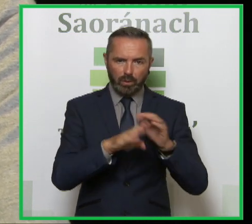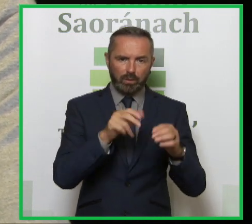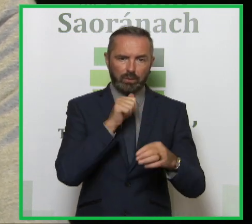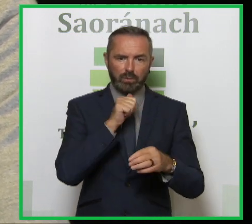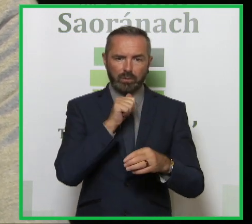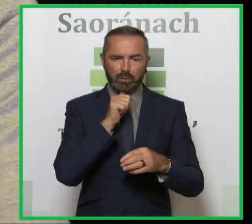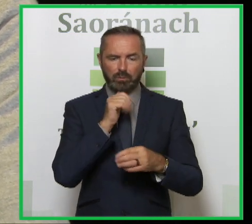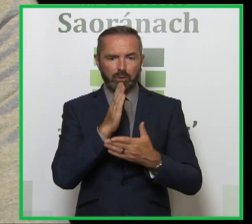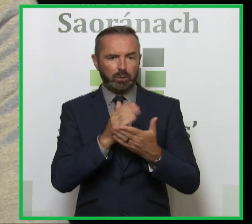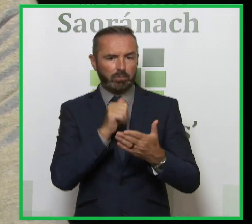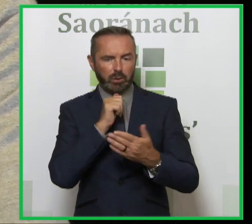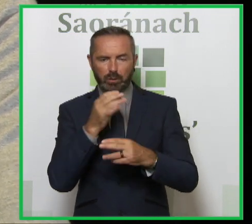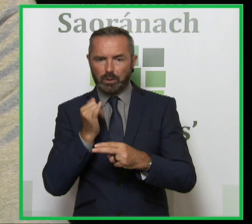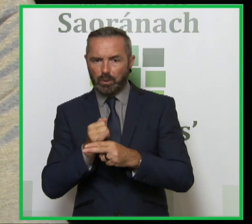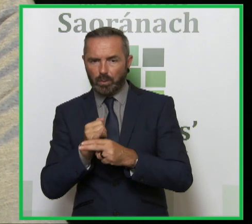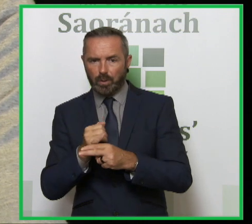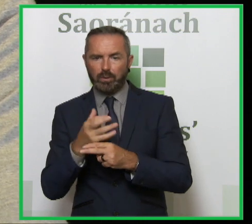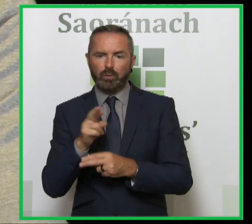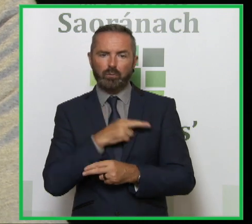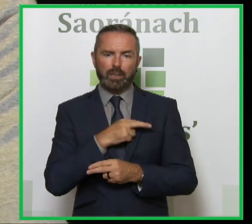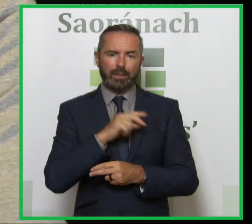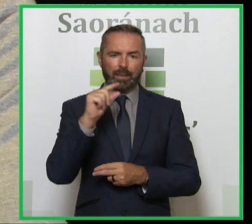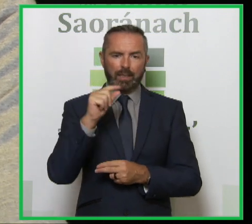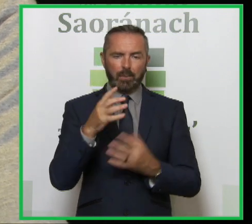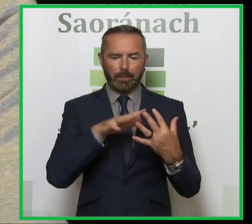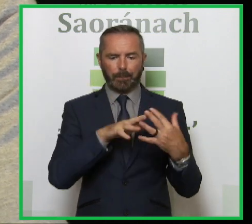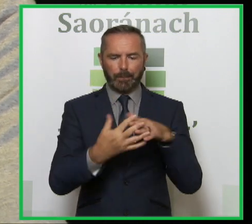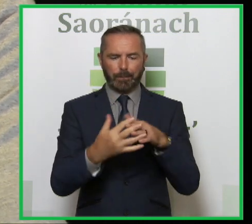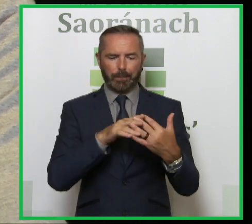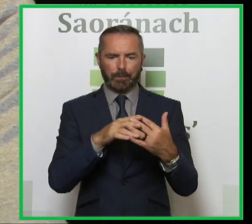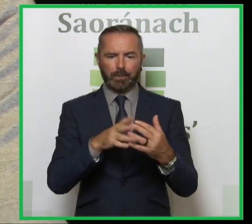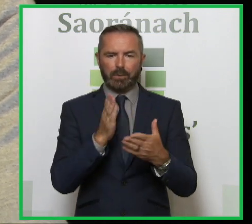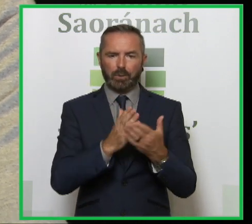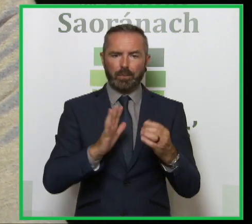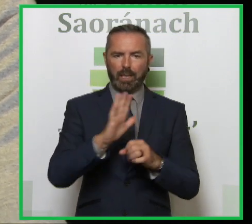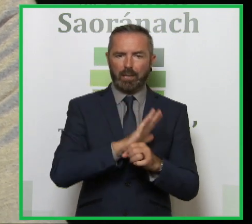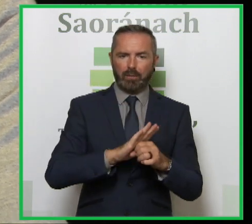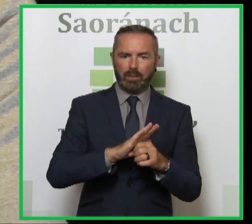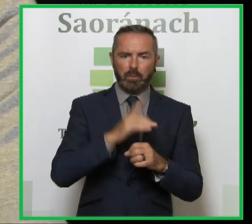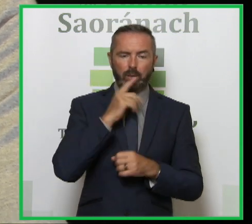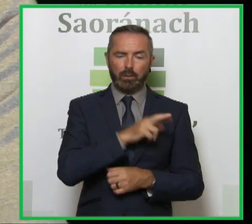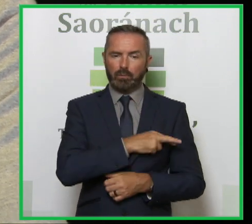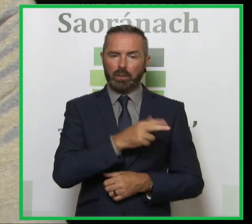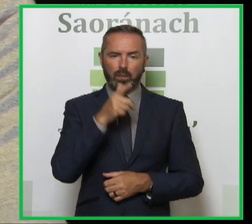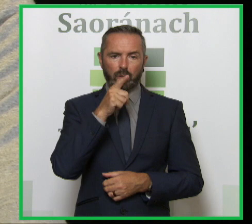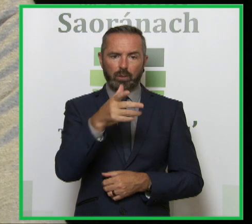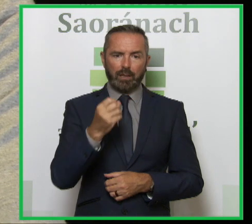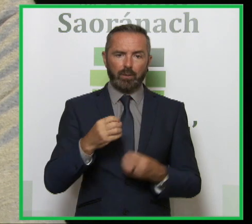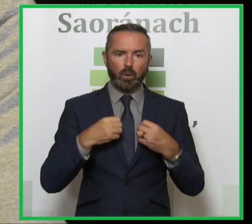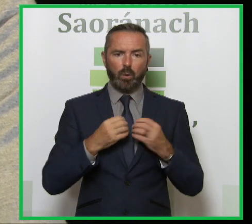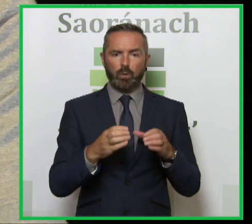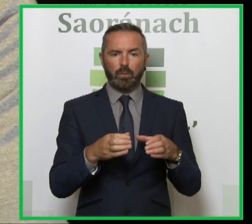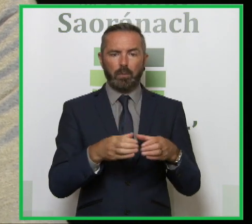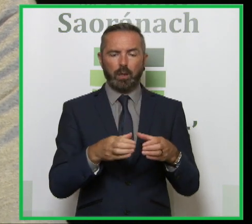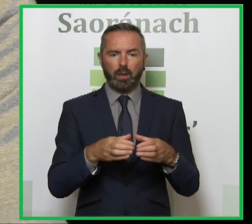schools. So it's kind of a little bit mishmash in some areas, but we're lucky that our own model